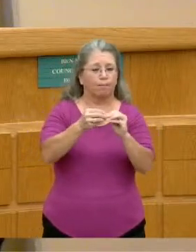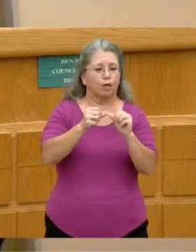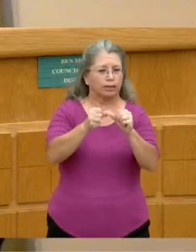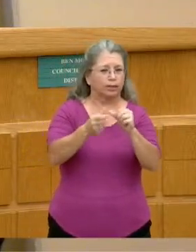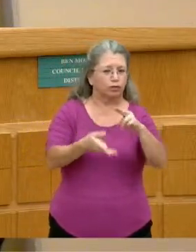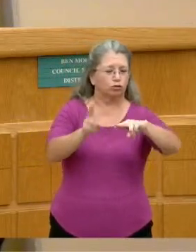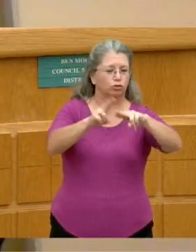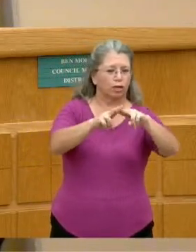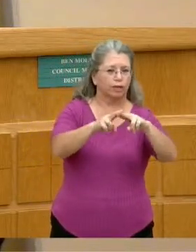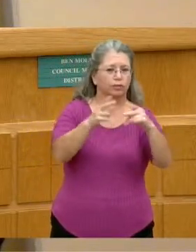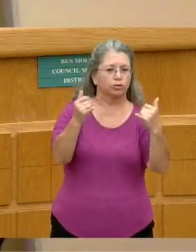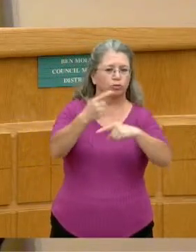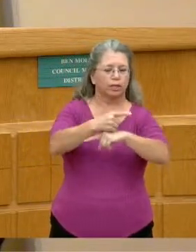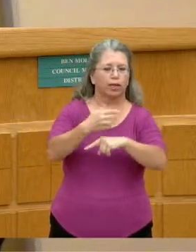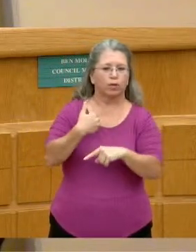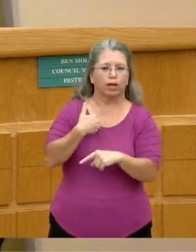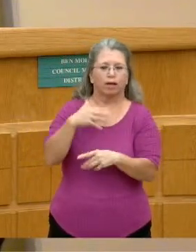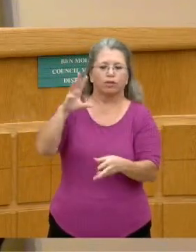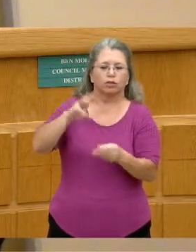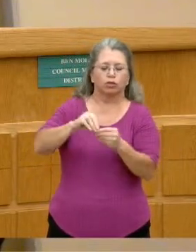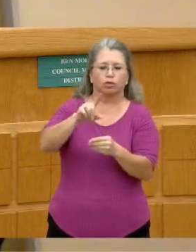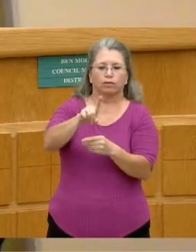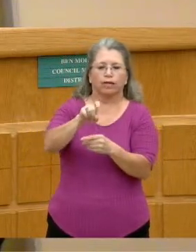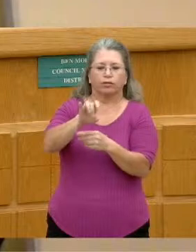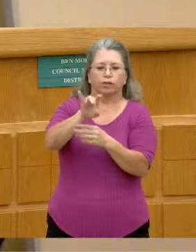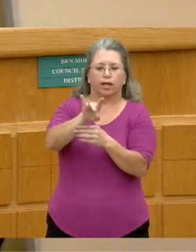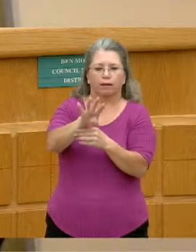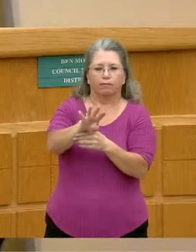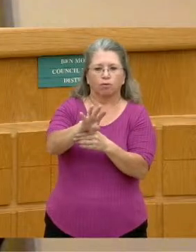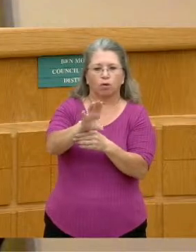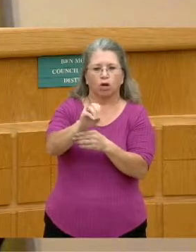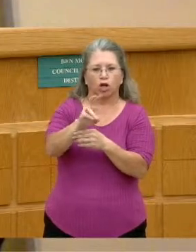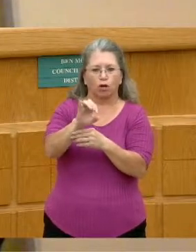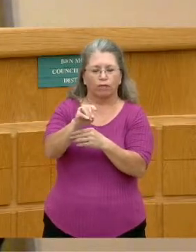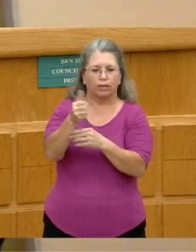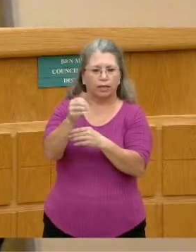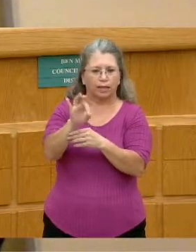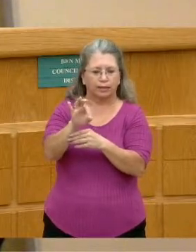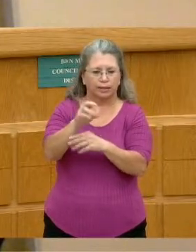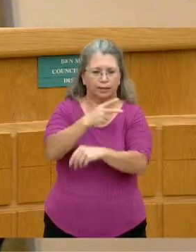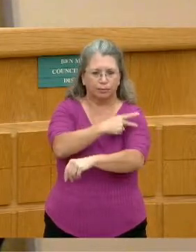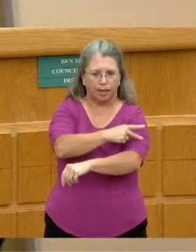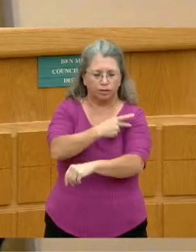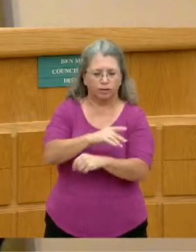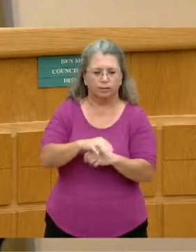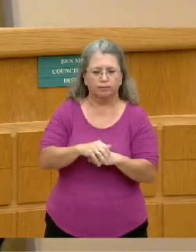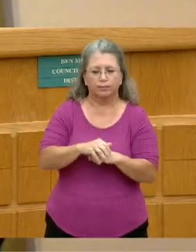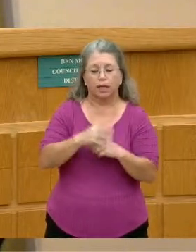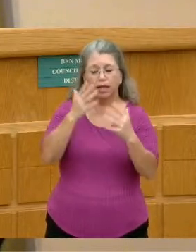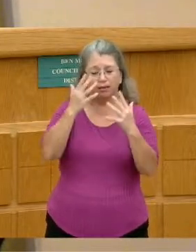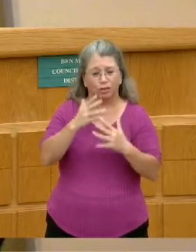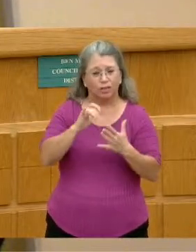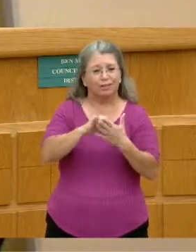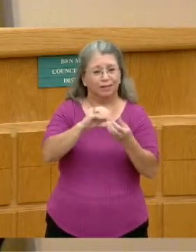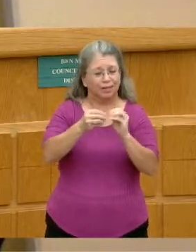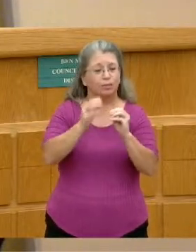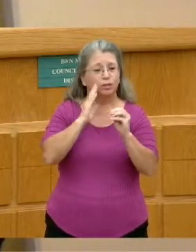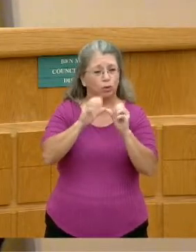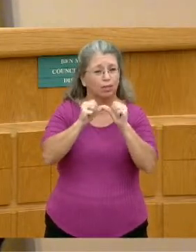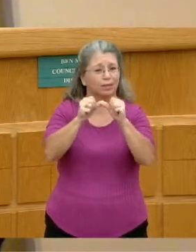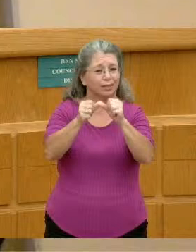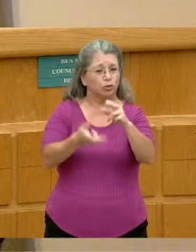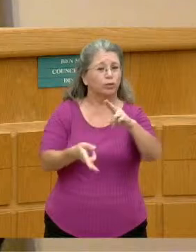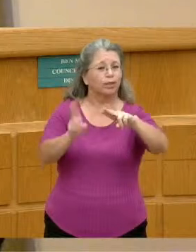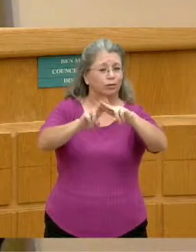total of 184 COVID-19 patients. Unfortunately, these numbers will continue to increase until we